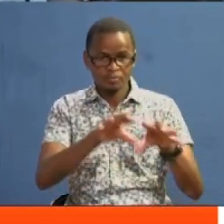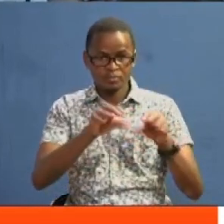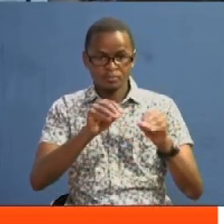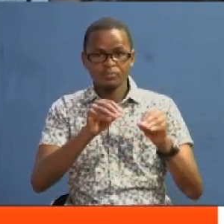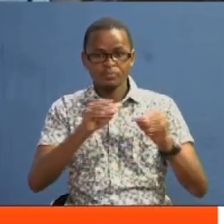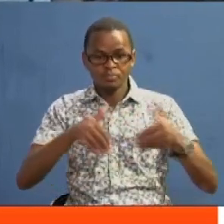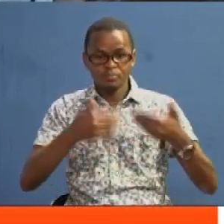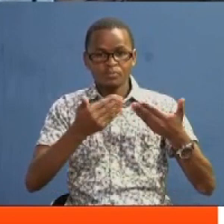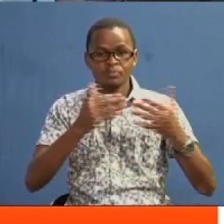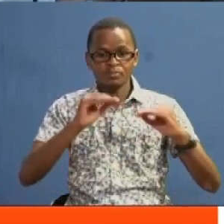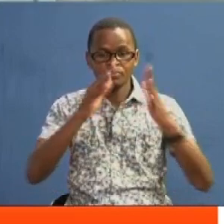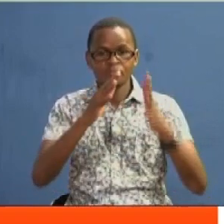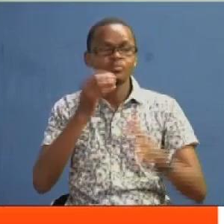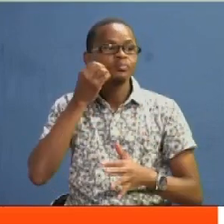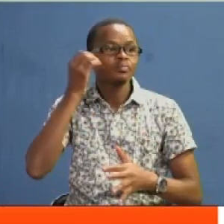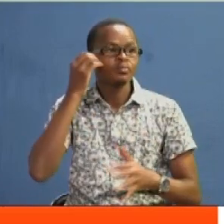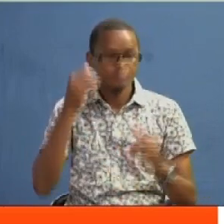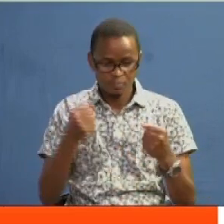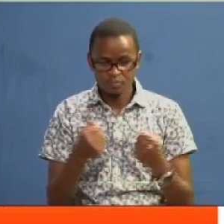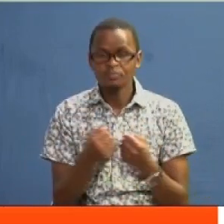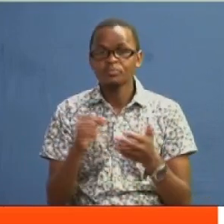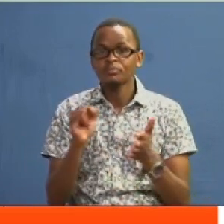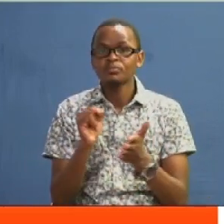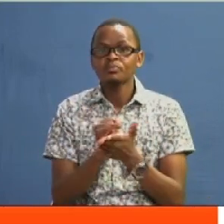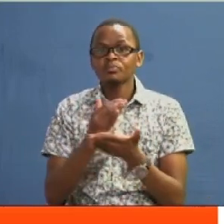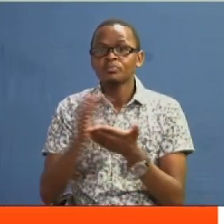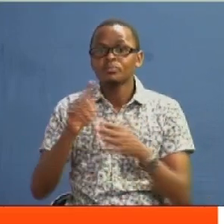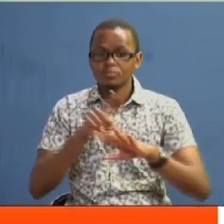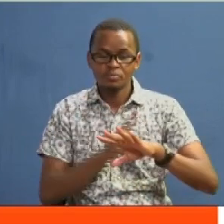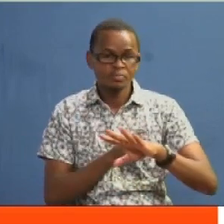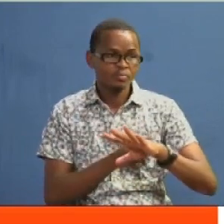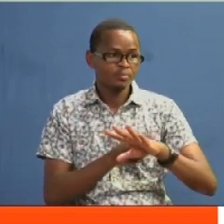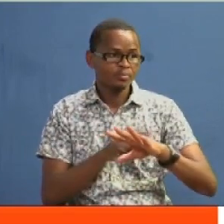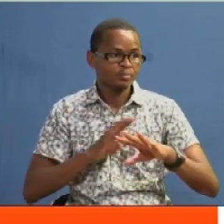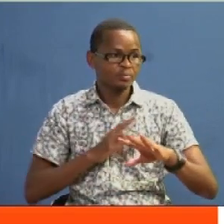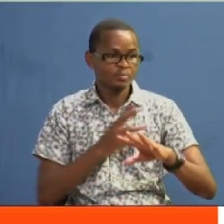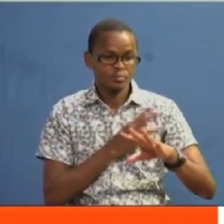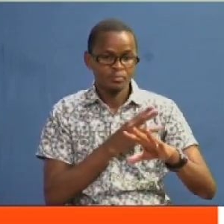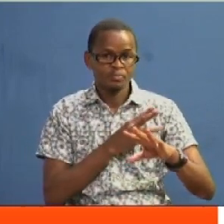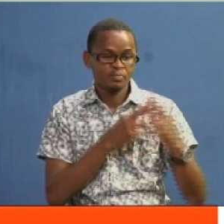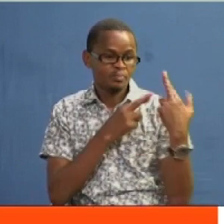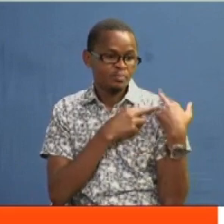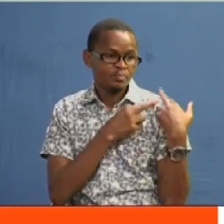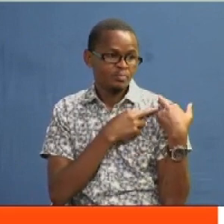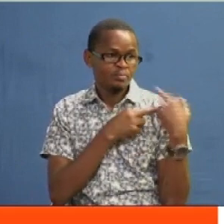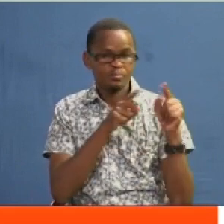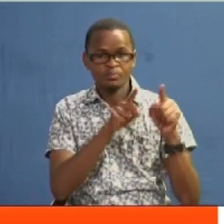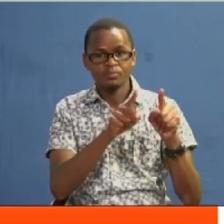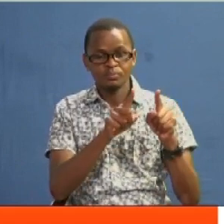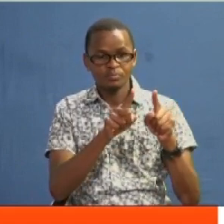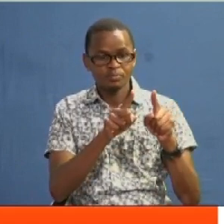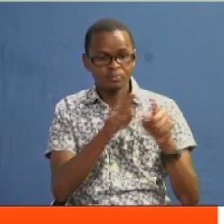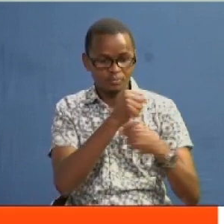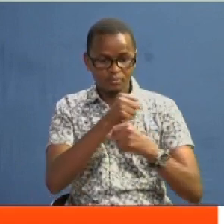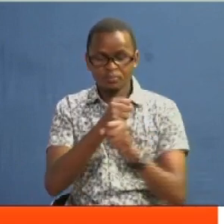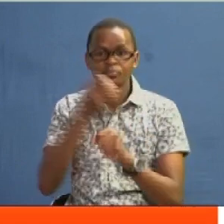by teachers at home. It happens that sometimes we even task these learners, we give them some assignment to take